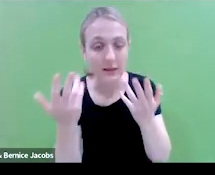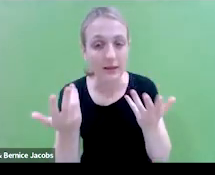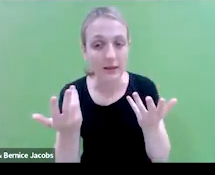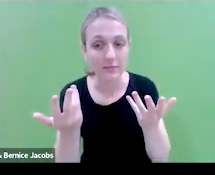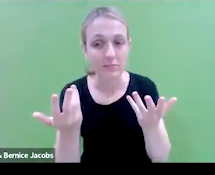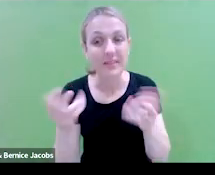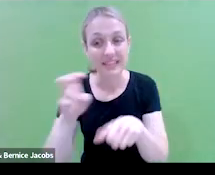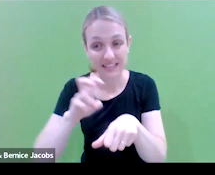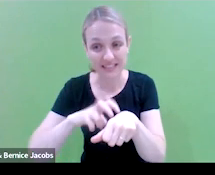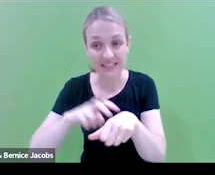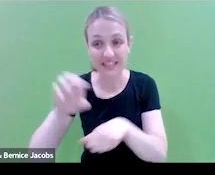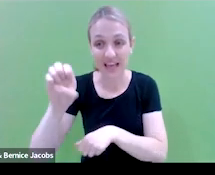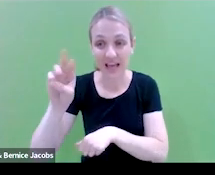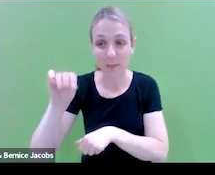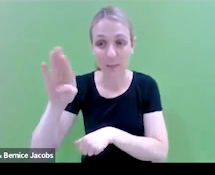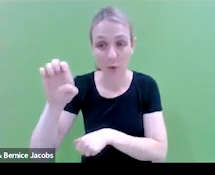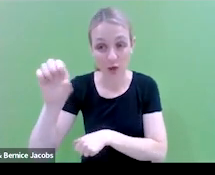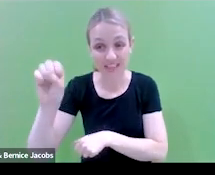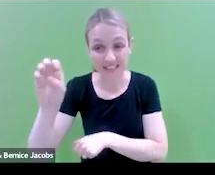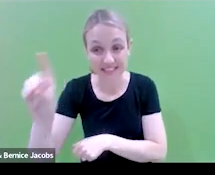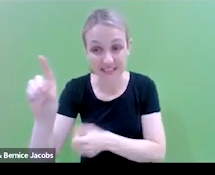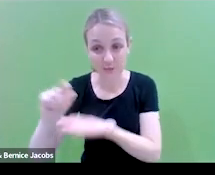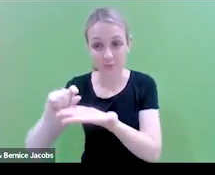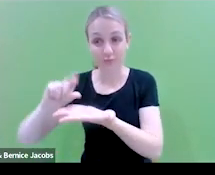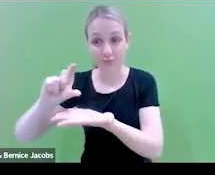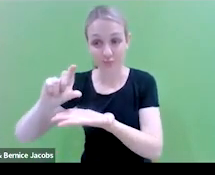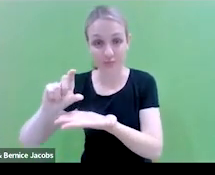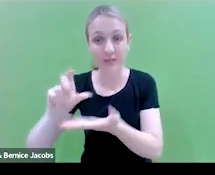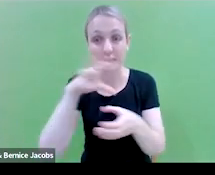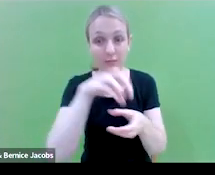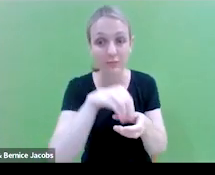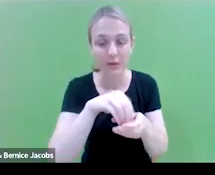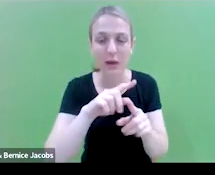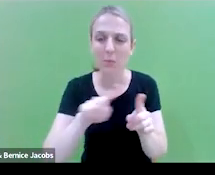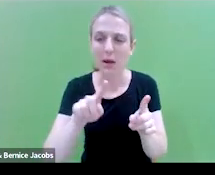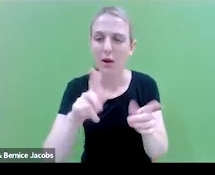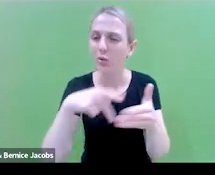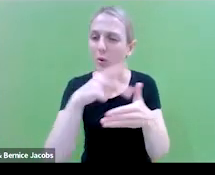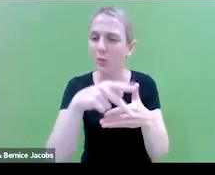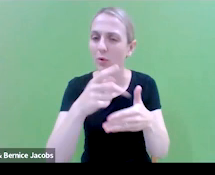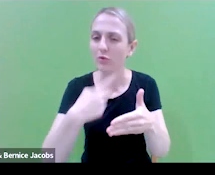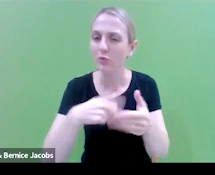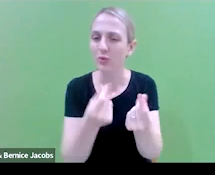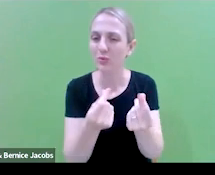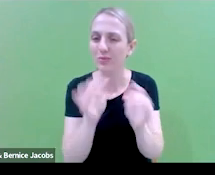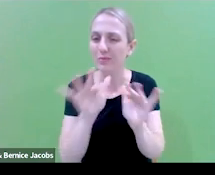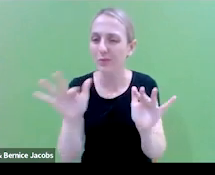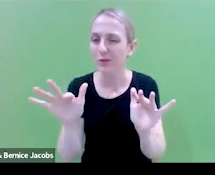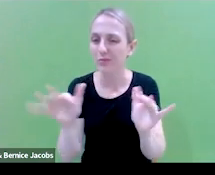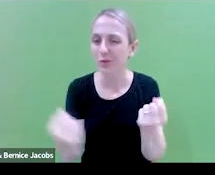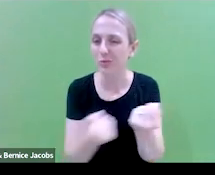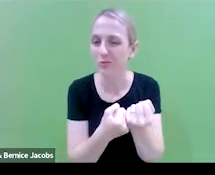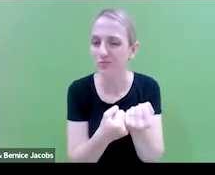accommodated in both. But what I realized is doing such projects, there's no support. Like if you